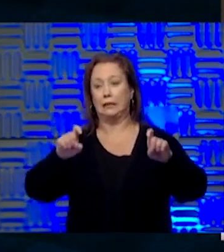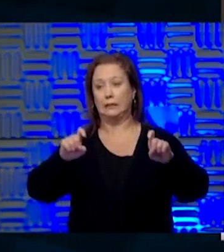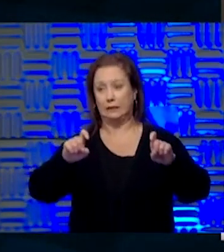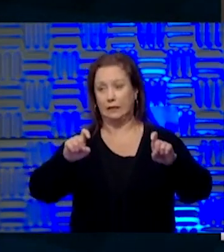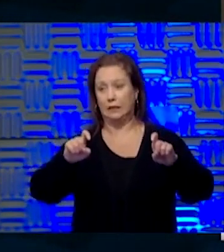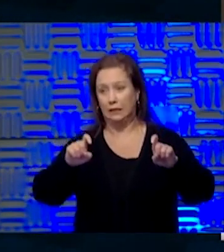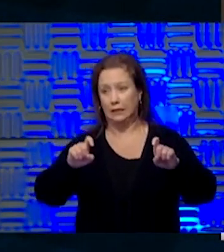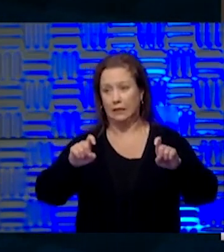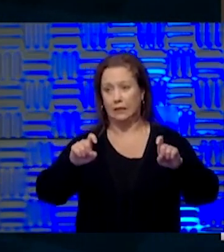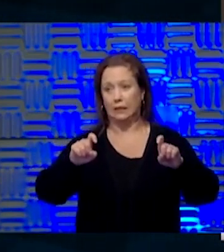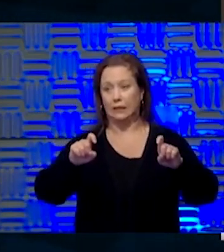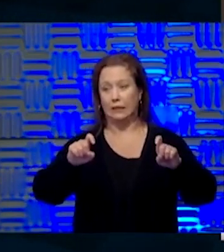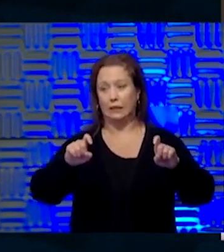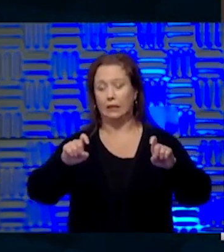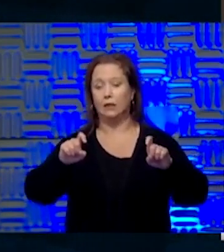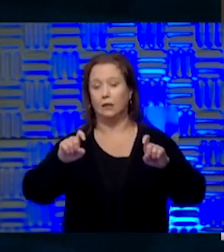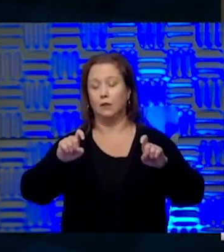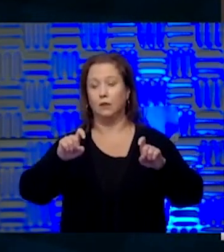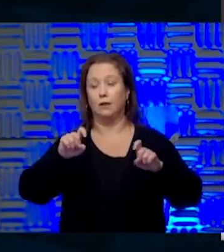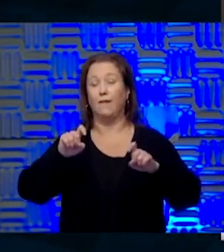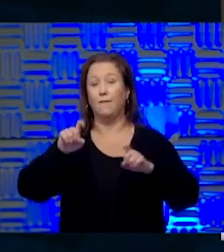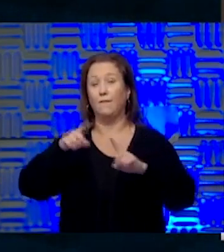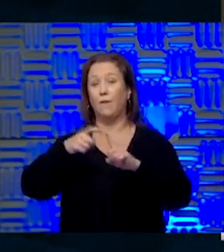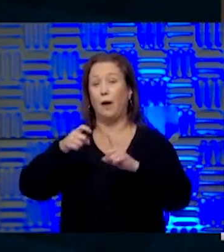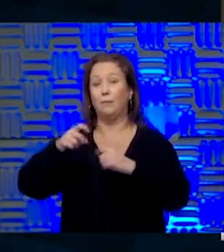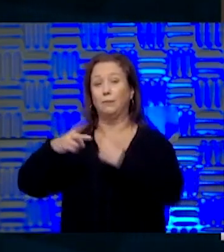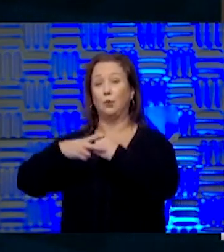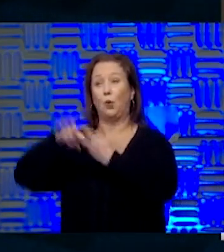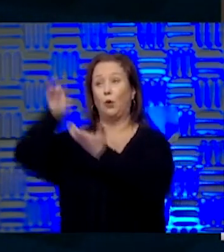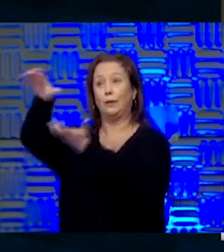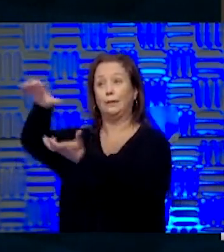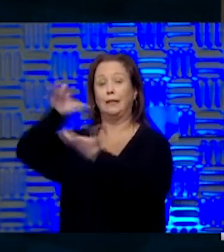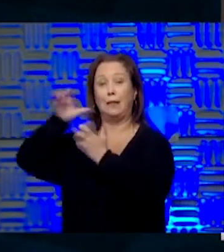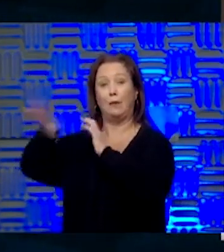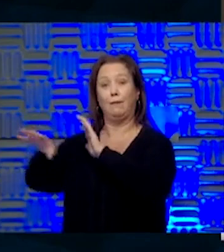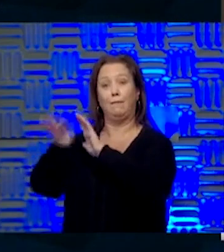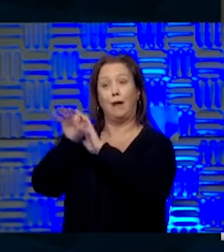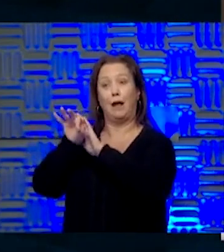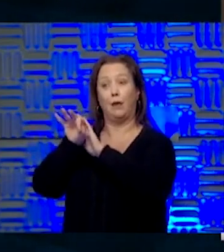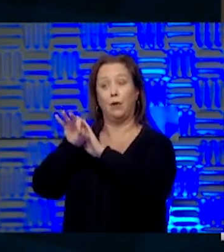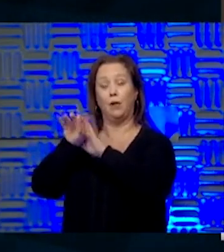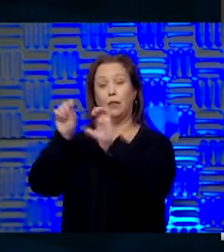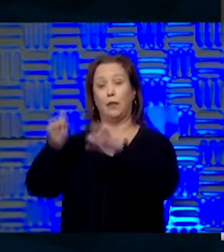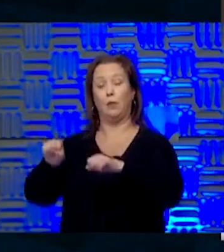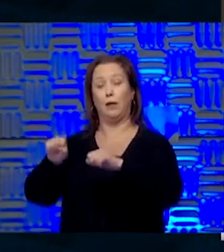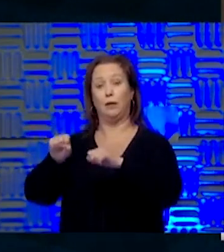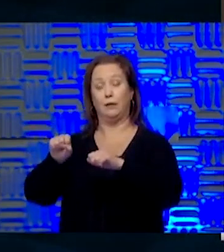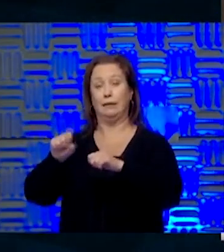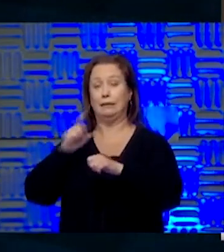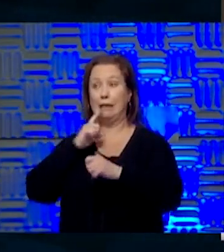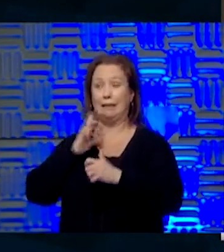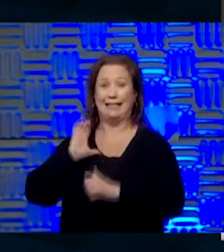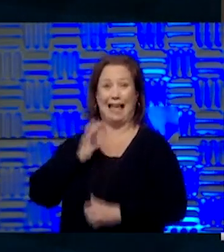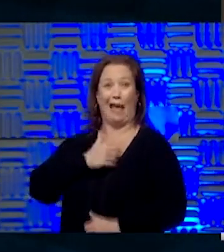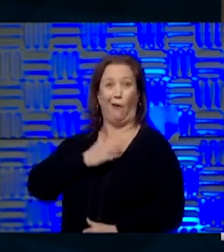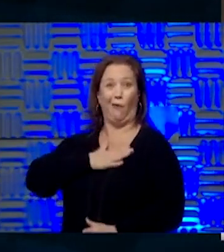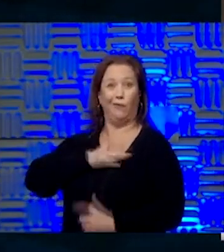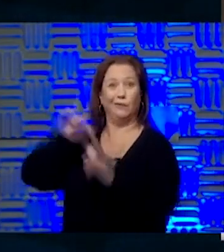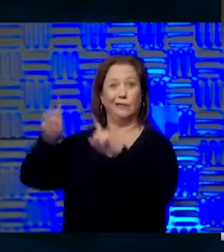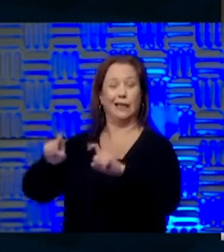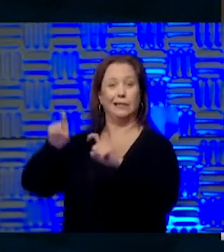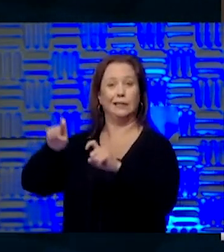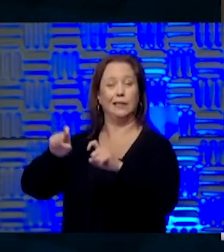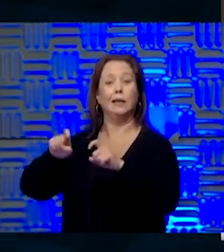being taken out of storage found across the country that we could claim entitlement to in Kansas have